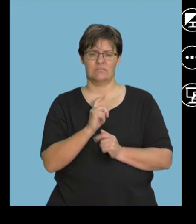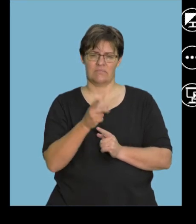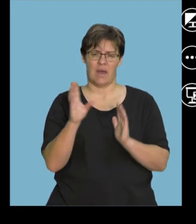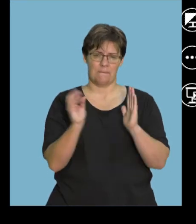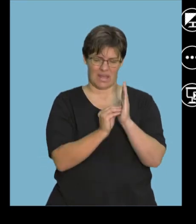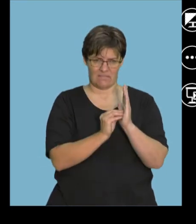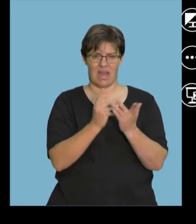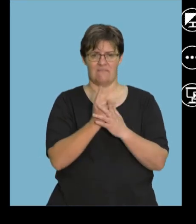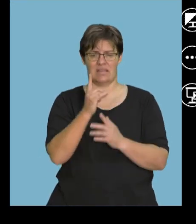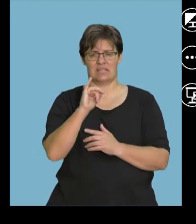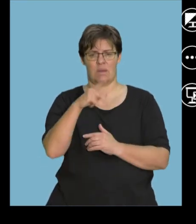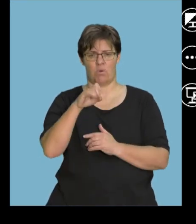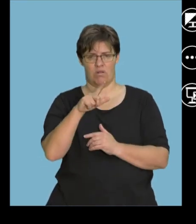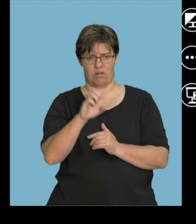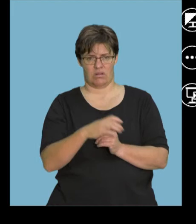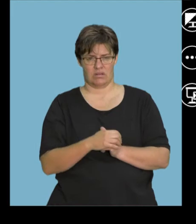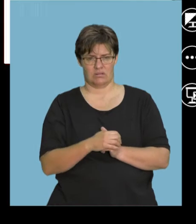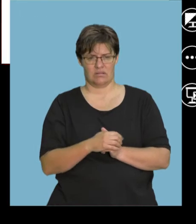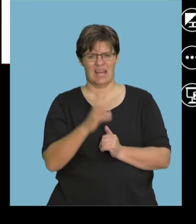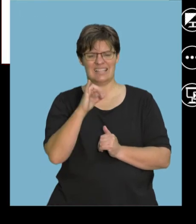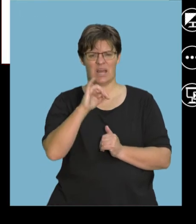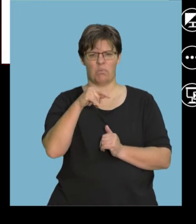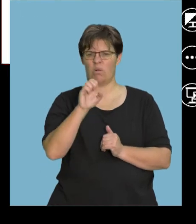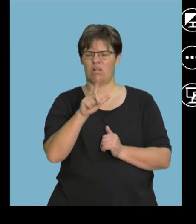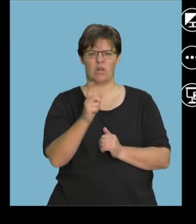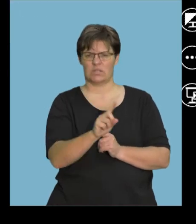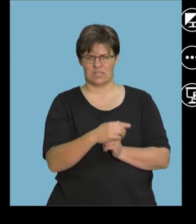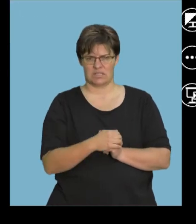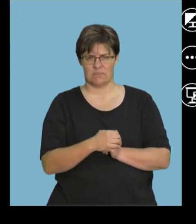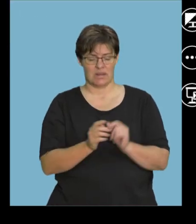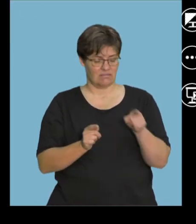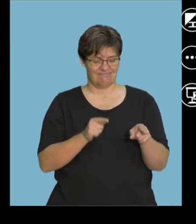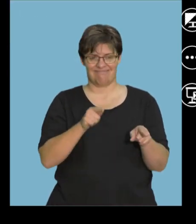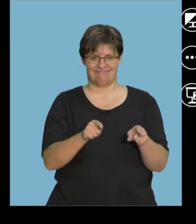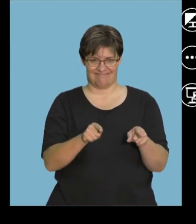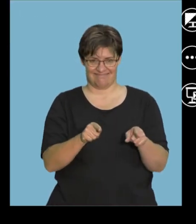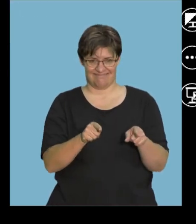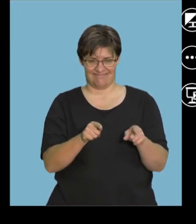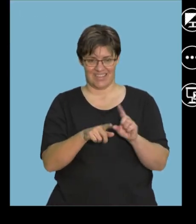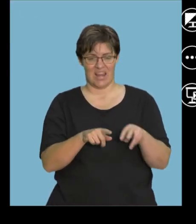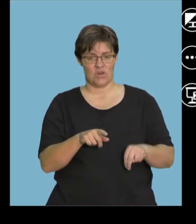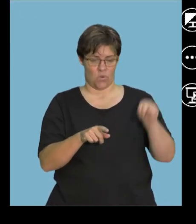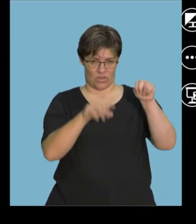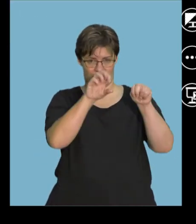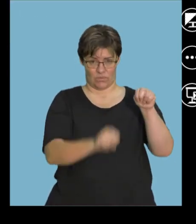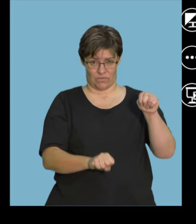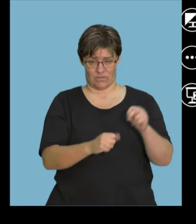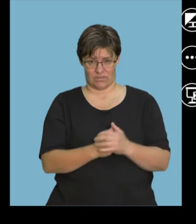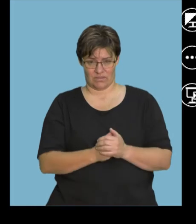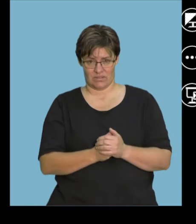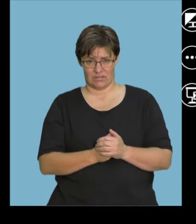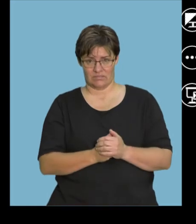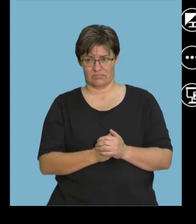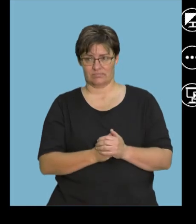A magnet has got a dipole. Now, what is a dipole? Dipole is the two poles. So this is a magnet, not a